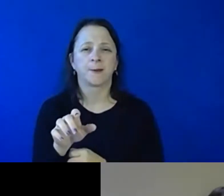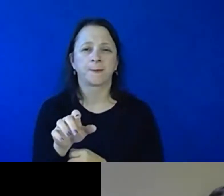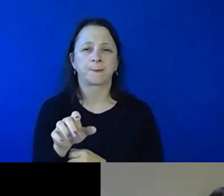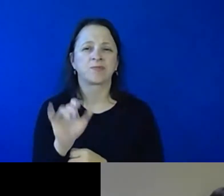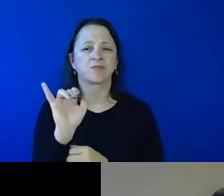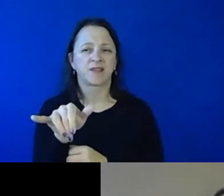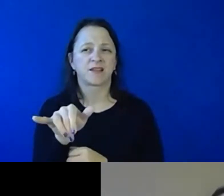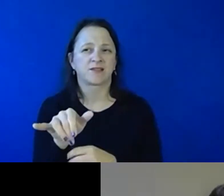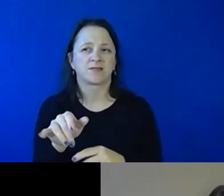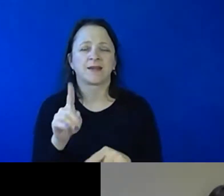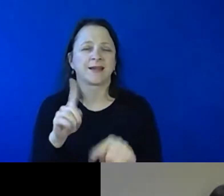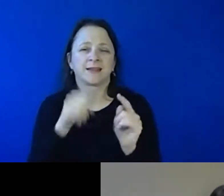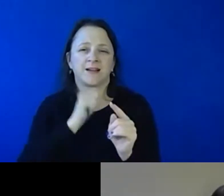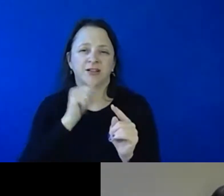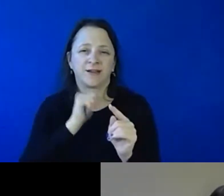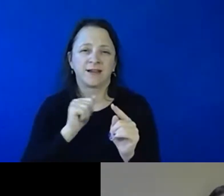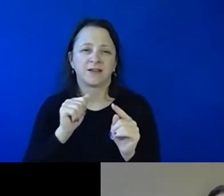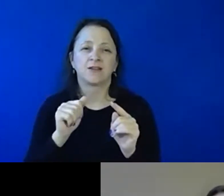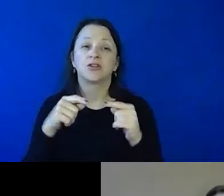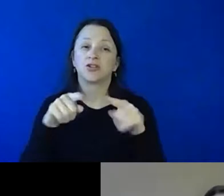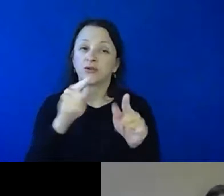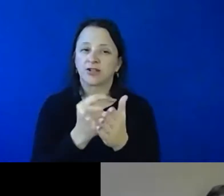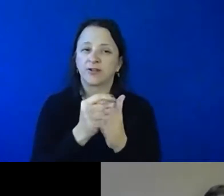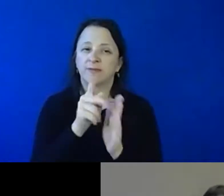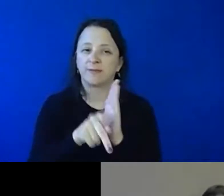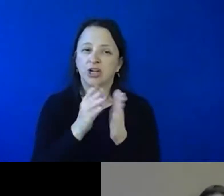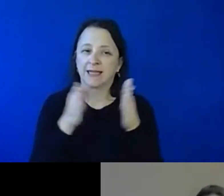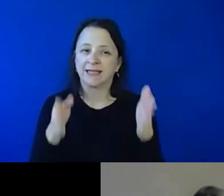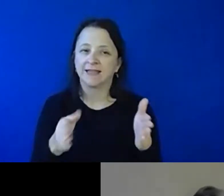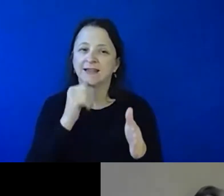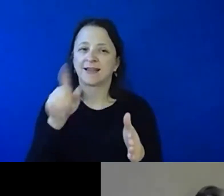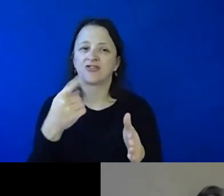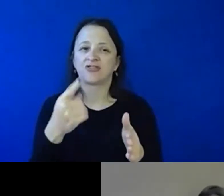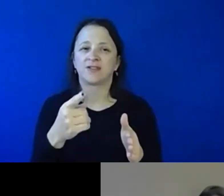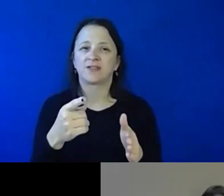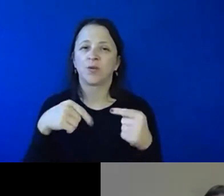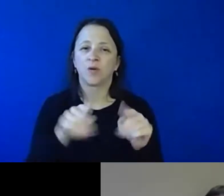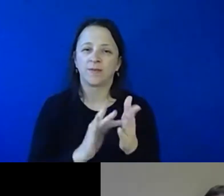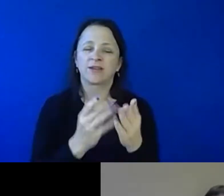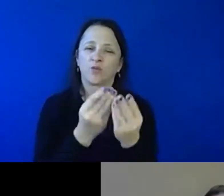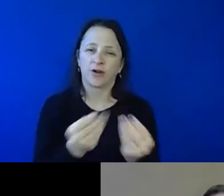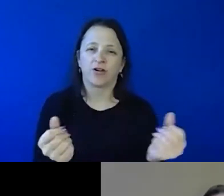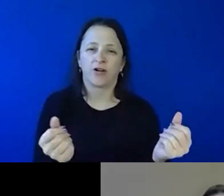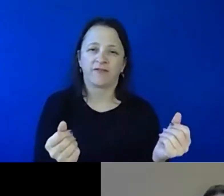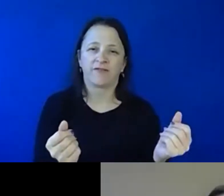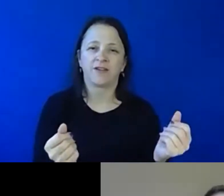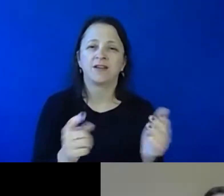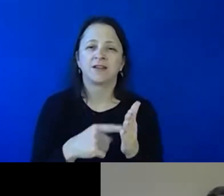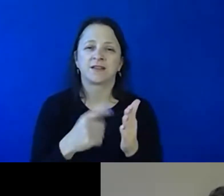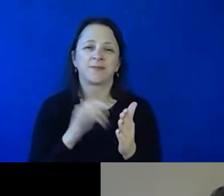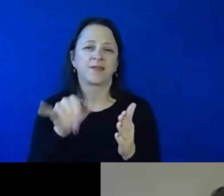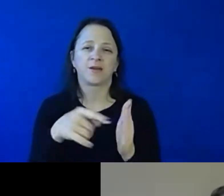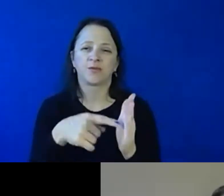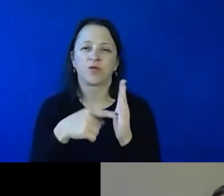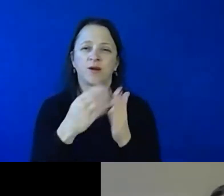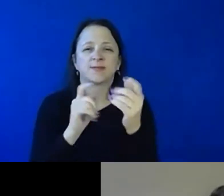fairly intolerable during the period of treatment, not just, as it's wearing off, because sometimes that just requires